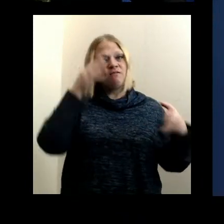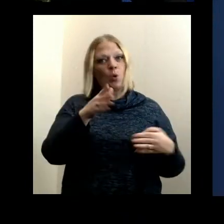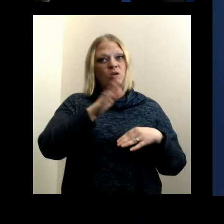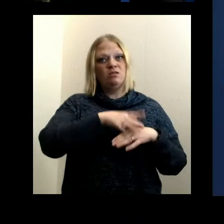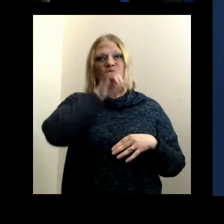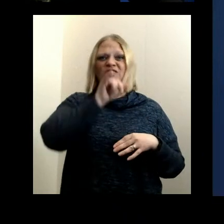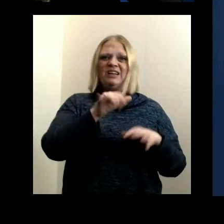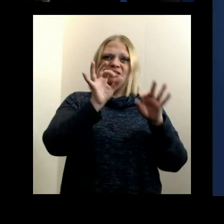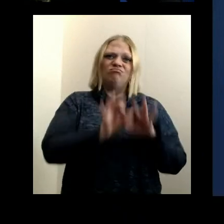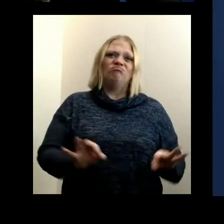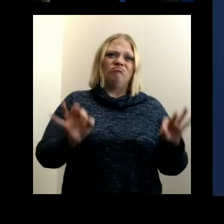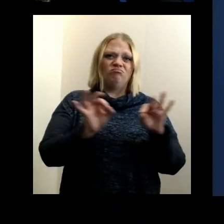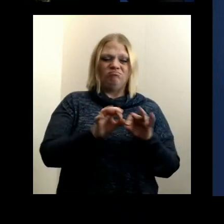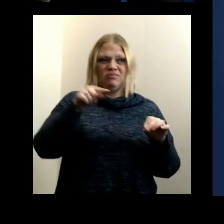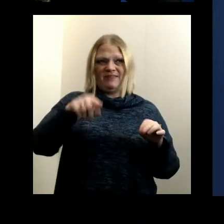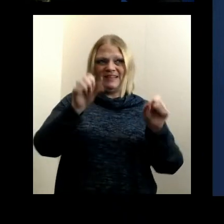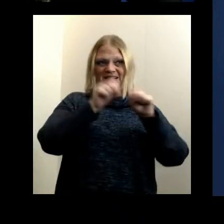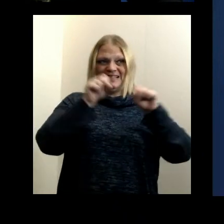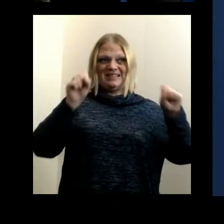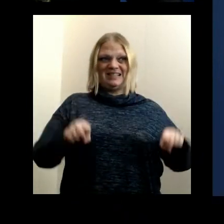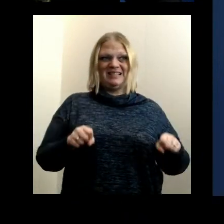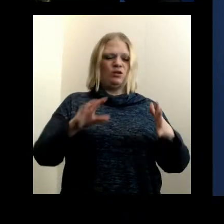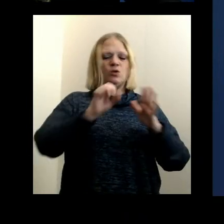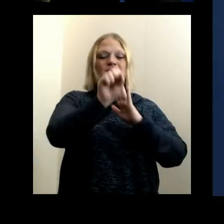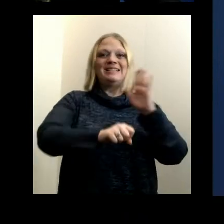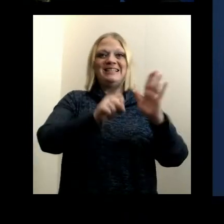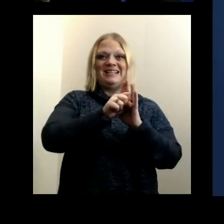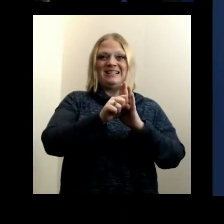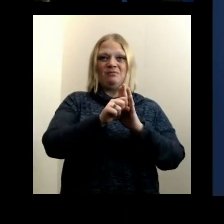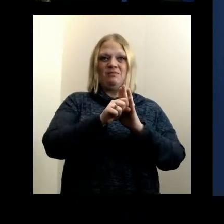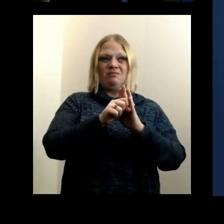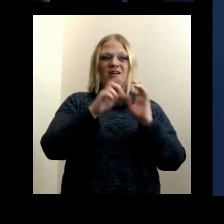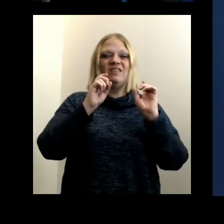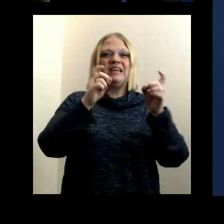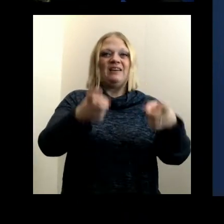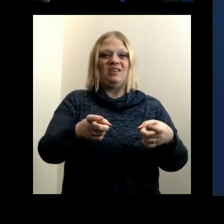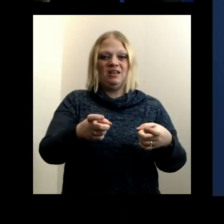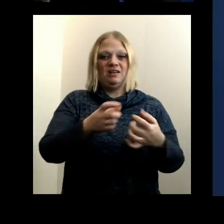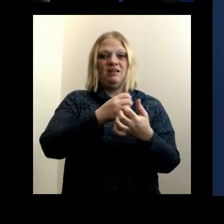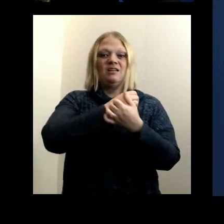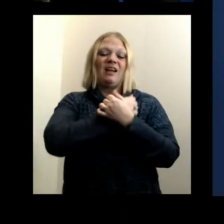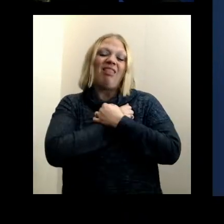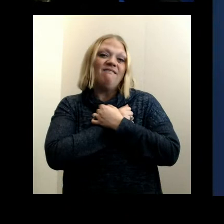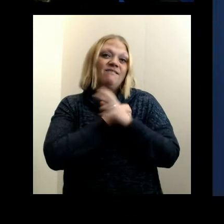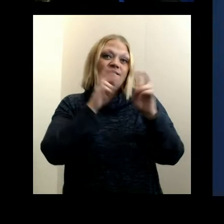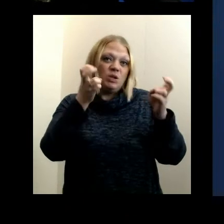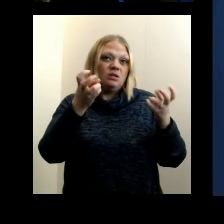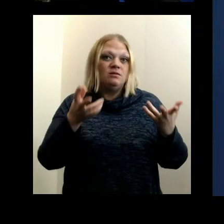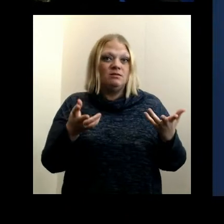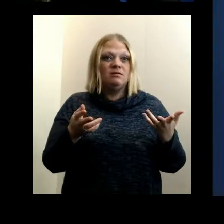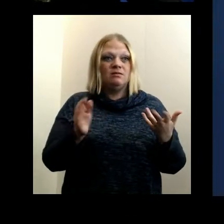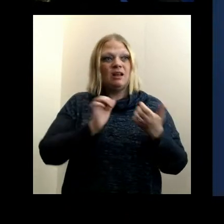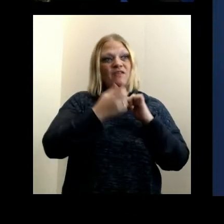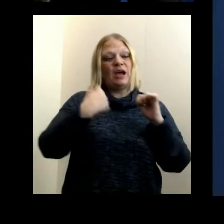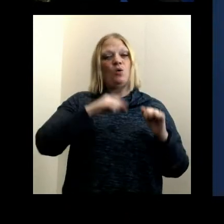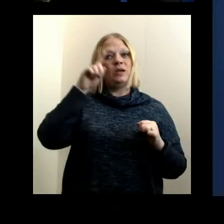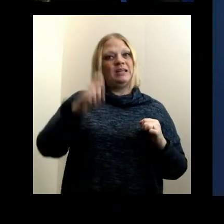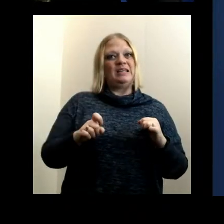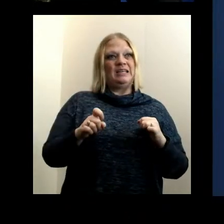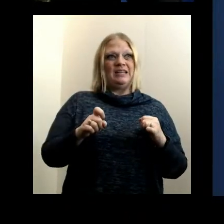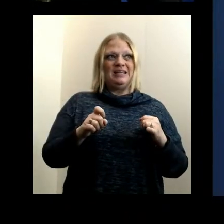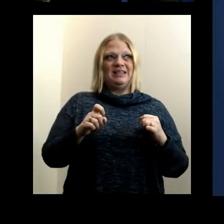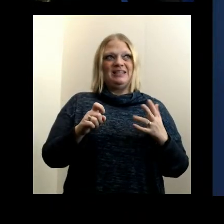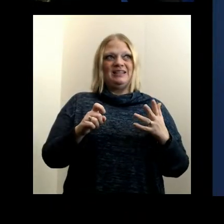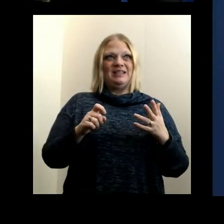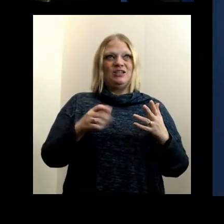really matters in this season of giving, the season of loving, so to speak, of how we need to be